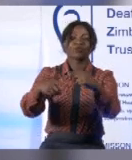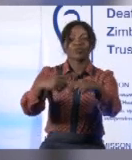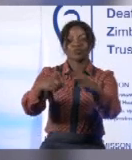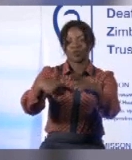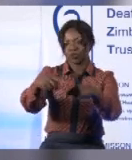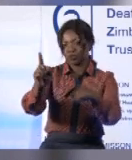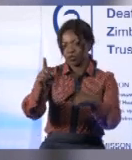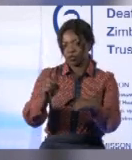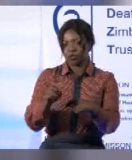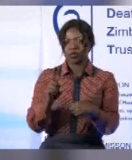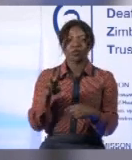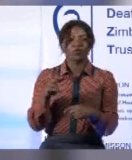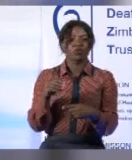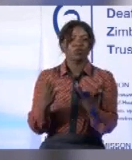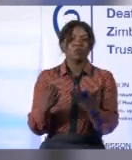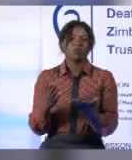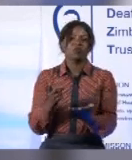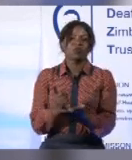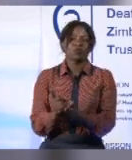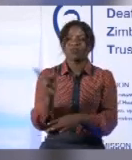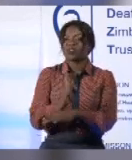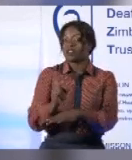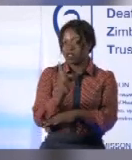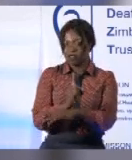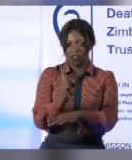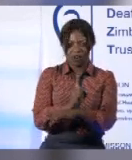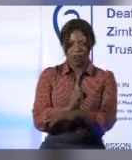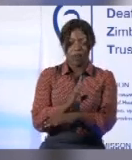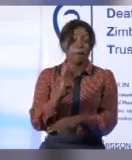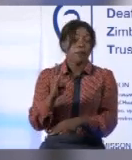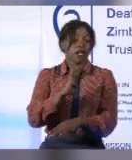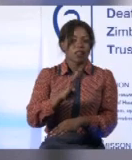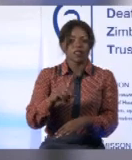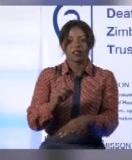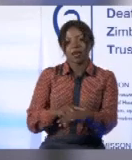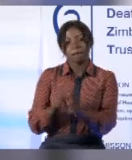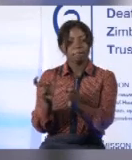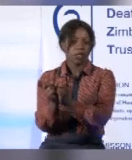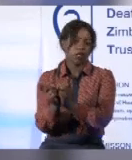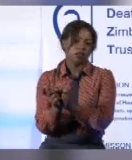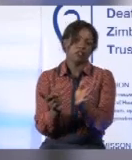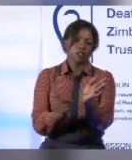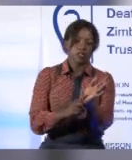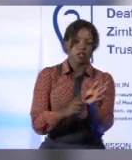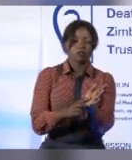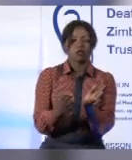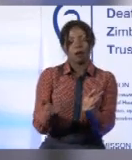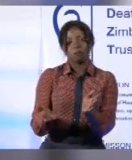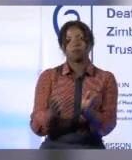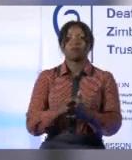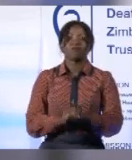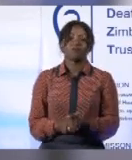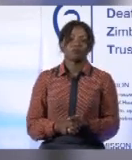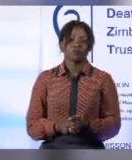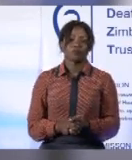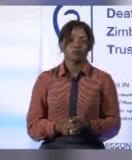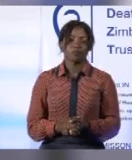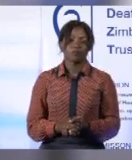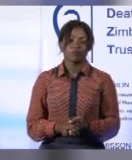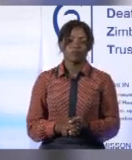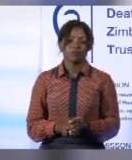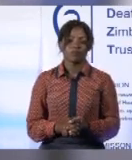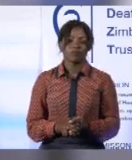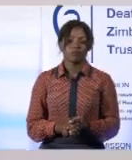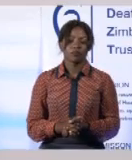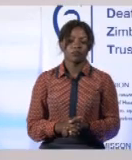not like I can do it like every day, but there are times that we meet and do it. So you are maintaining